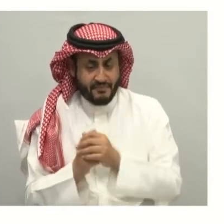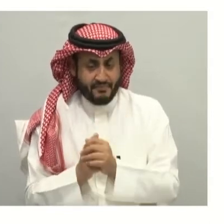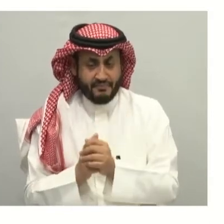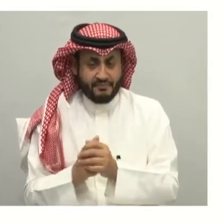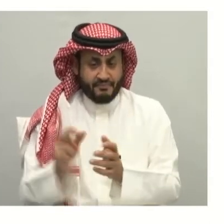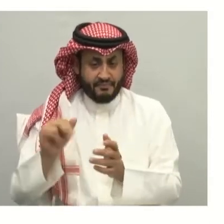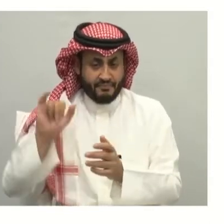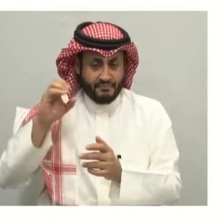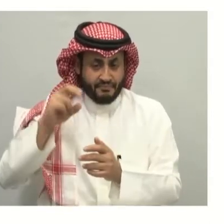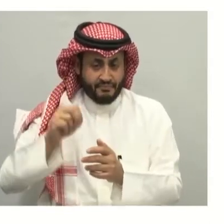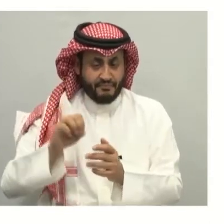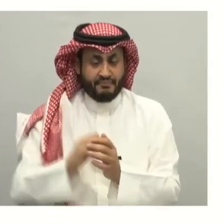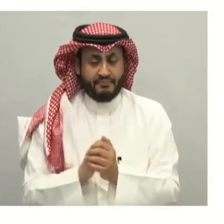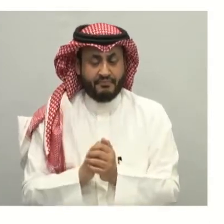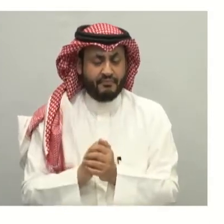Rice.